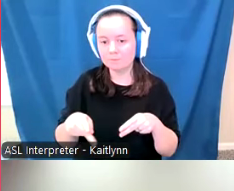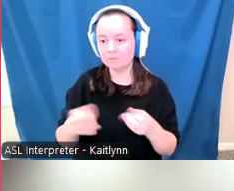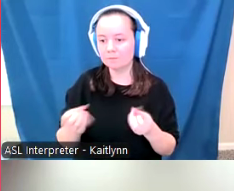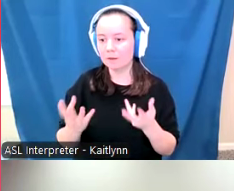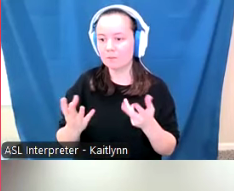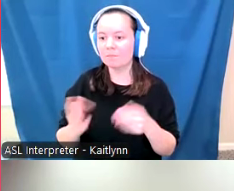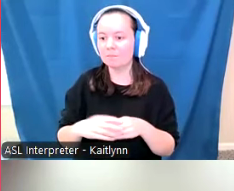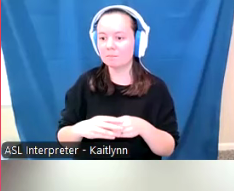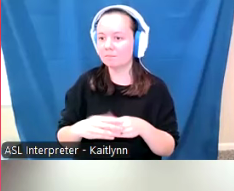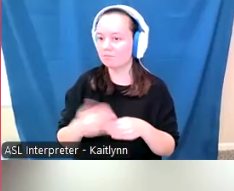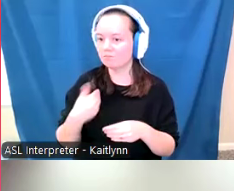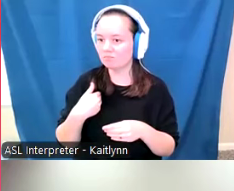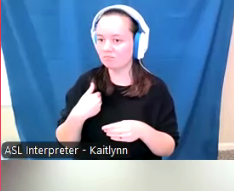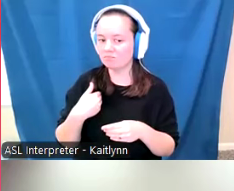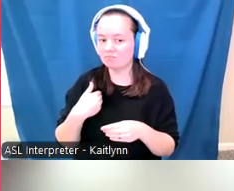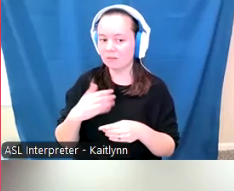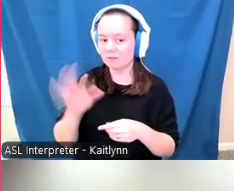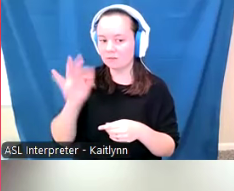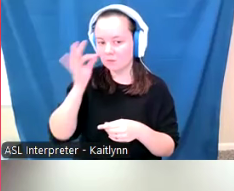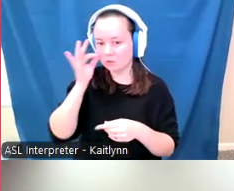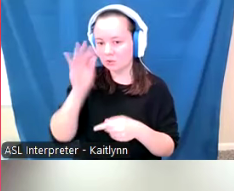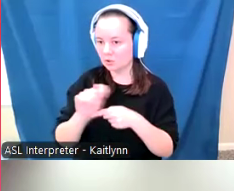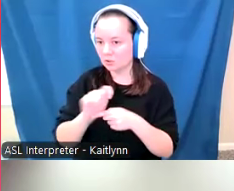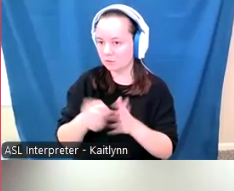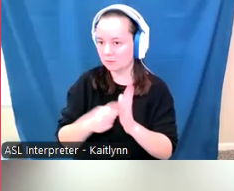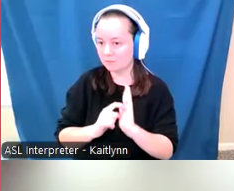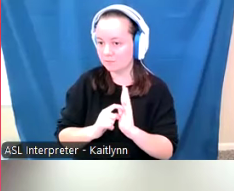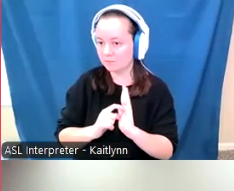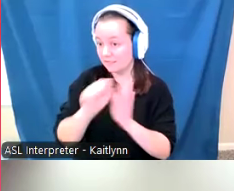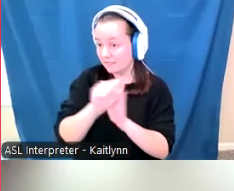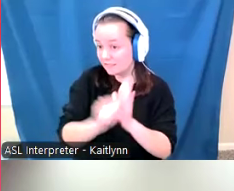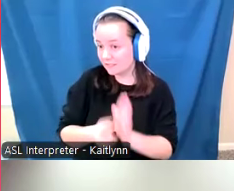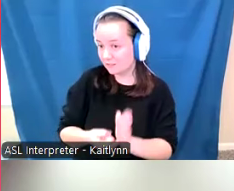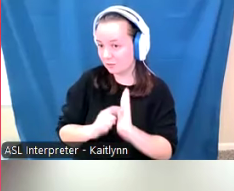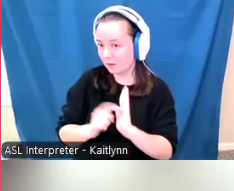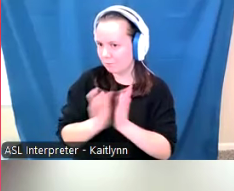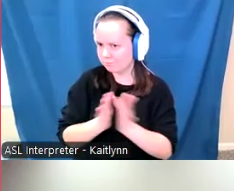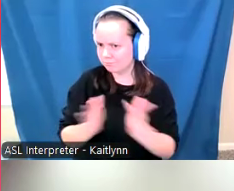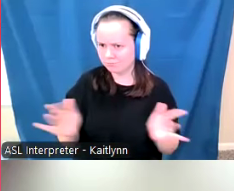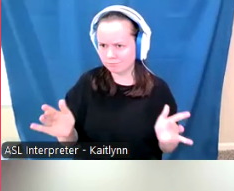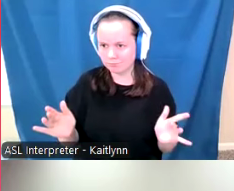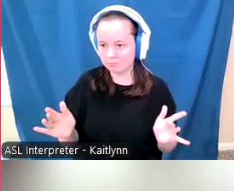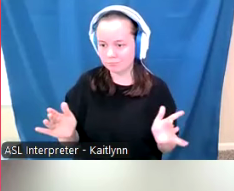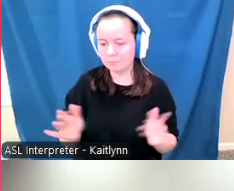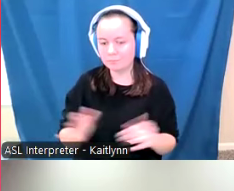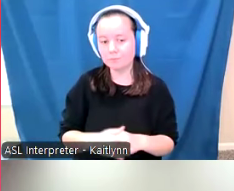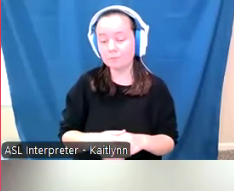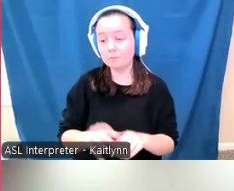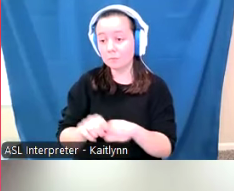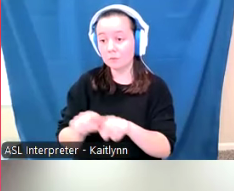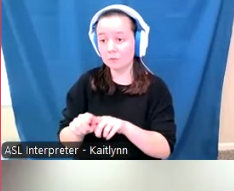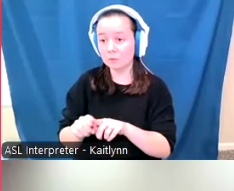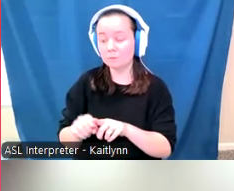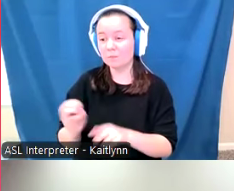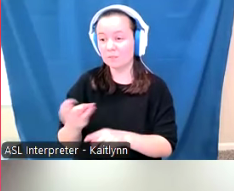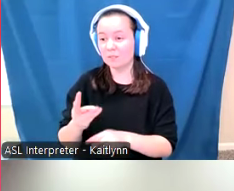have federal training requirements, and states' requirements vary widely. Additionally, there are